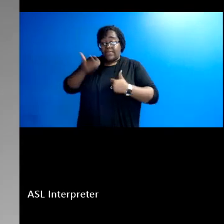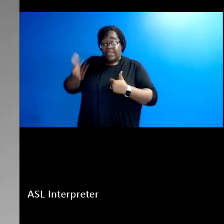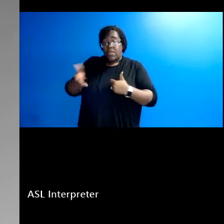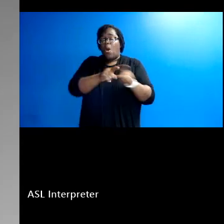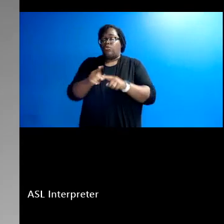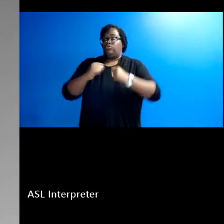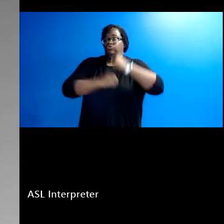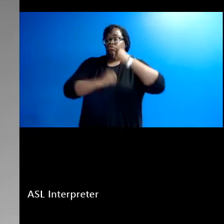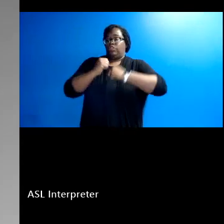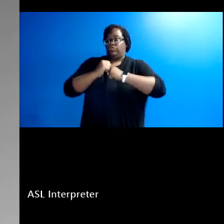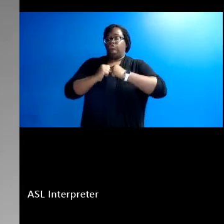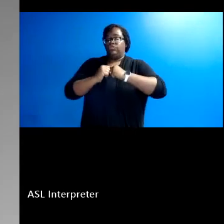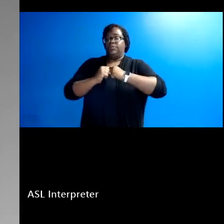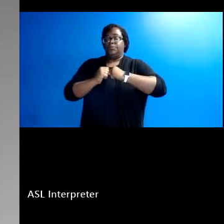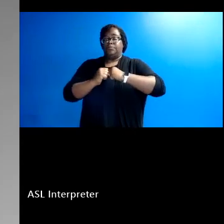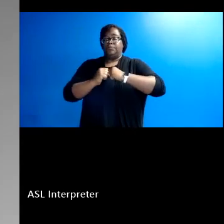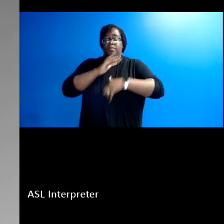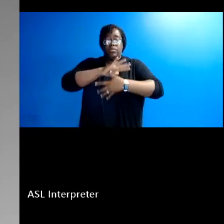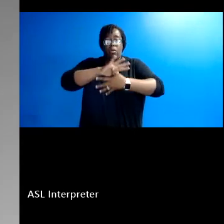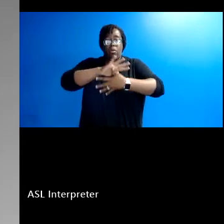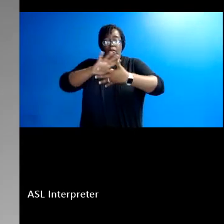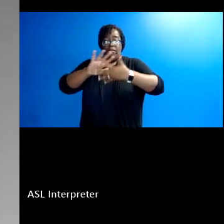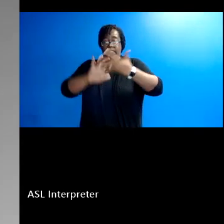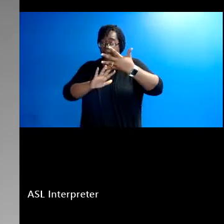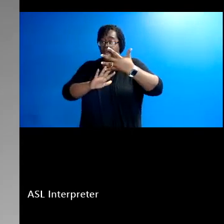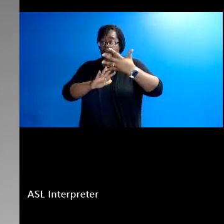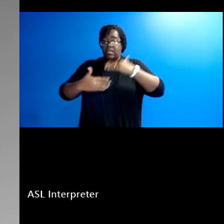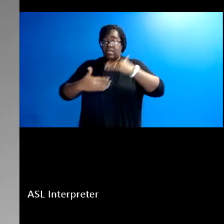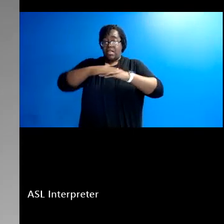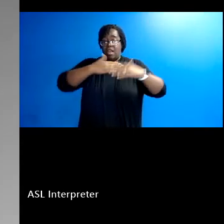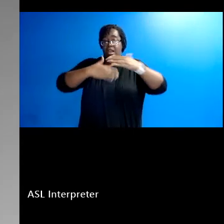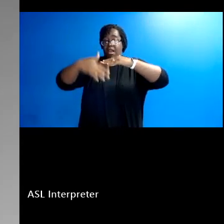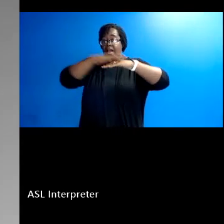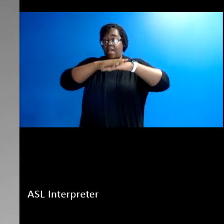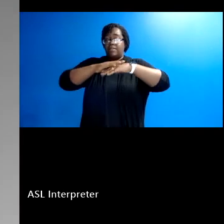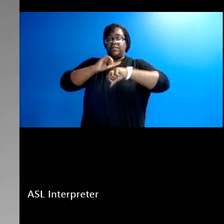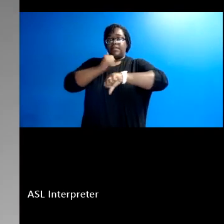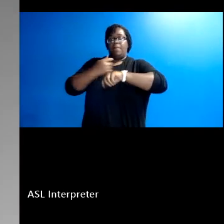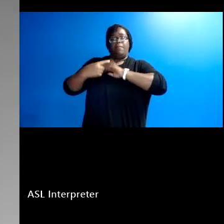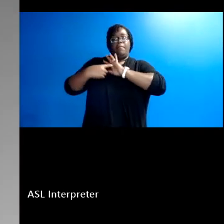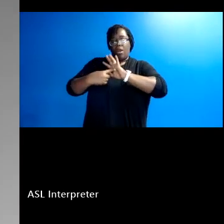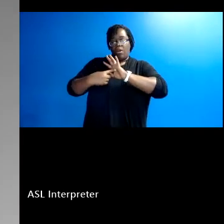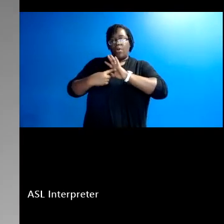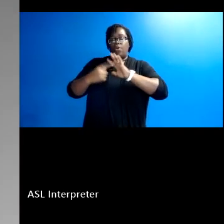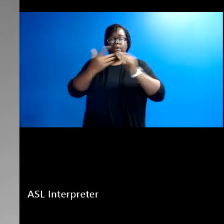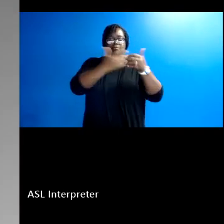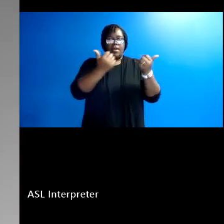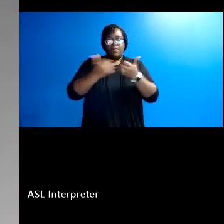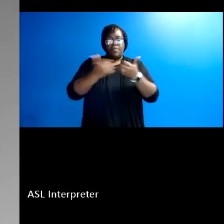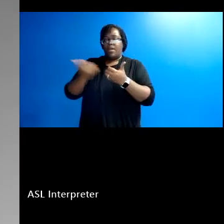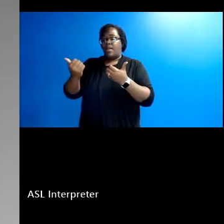densities. We took that information and we modeled that, and we came up with we subdivided our high fire